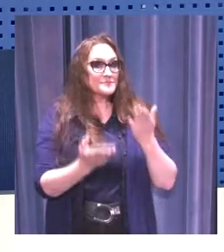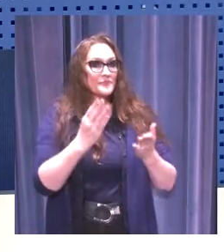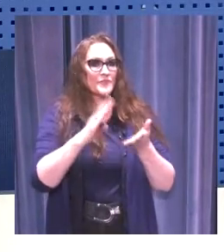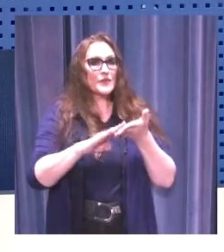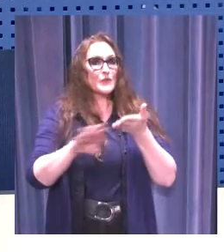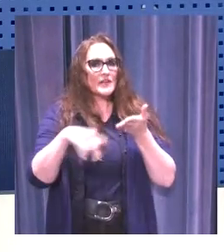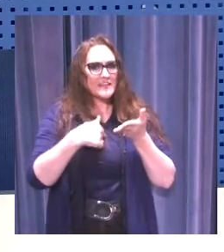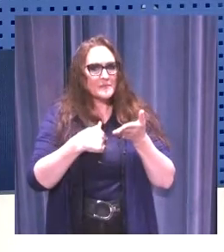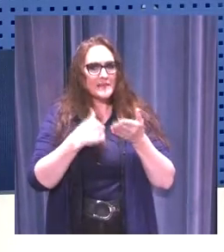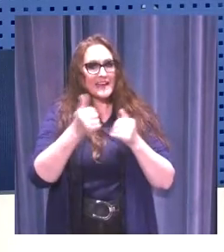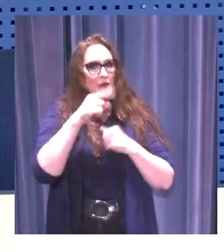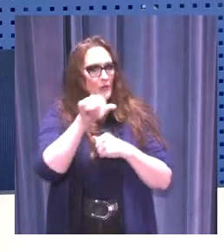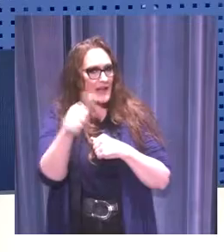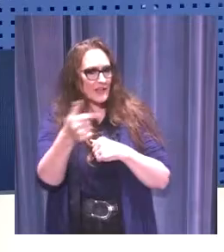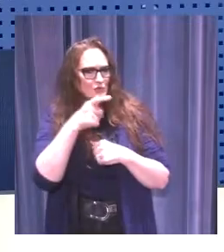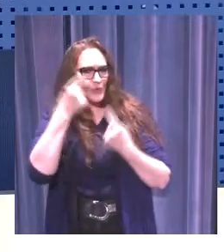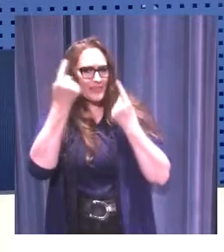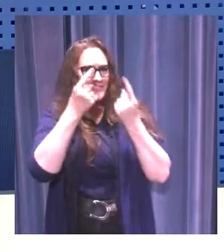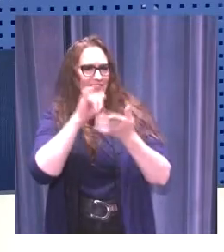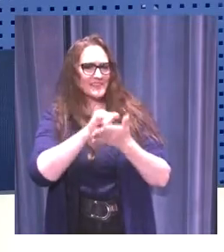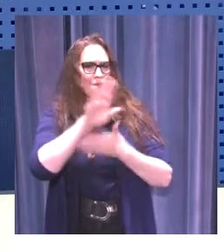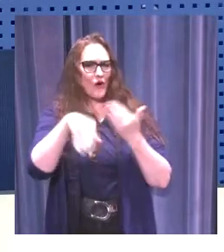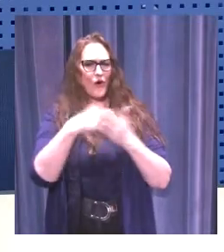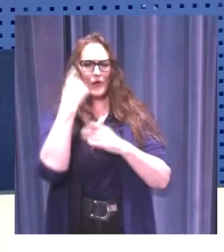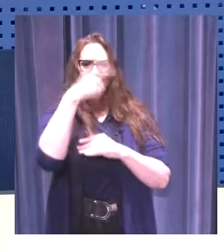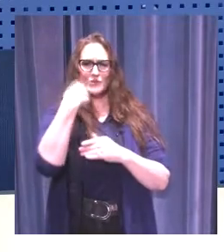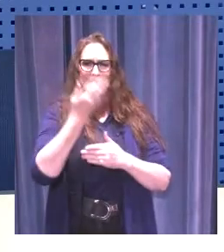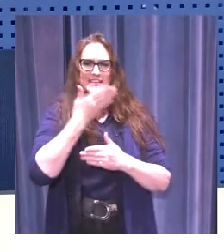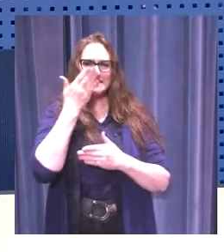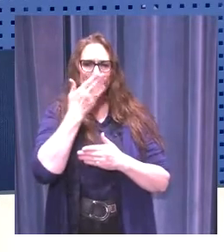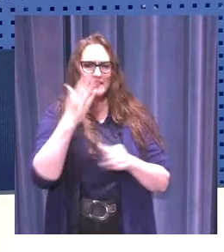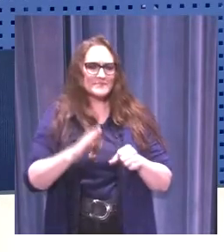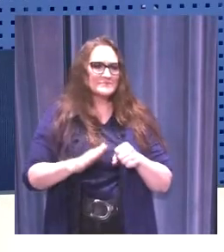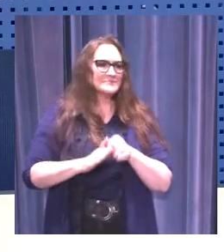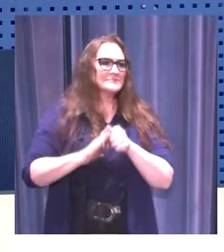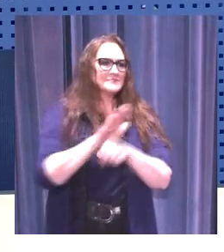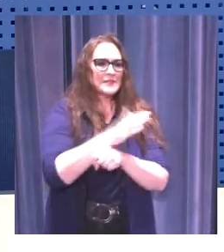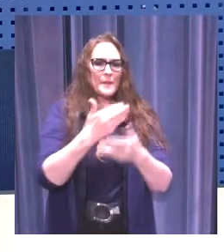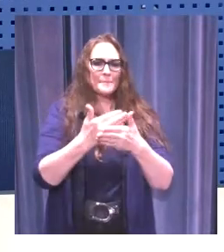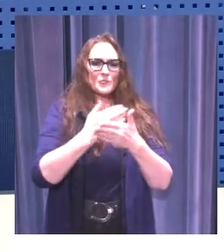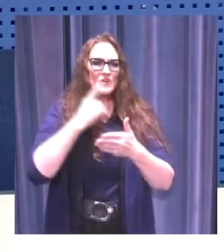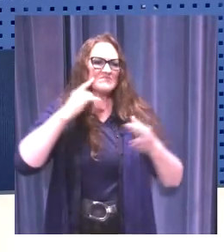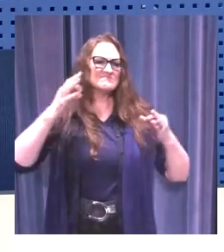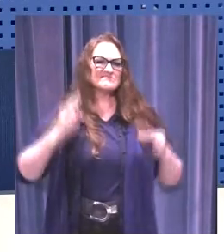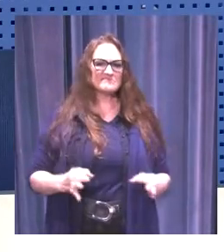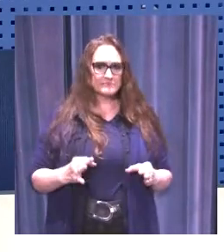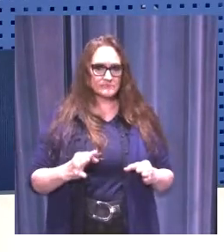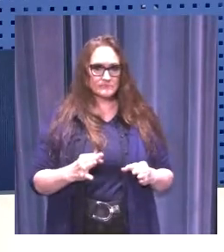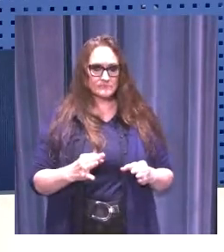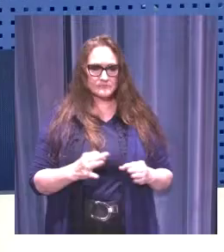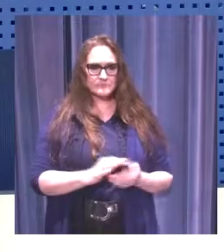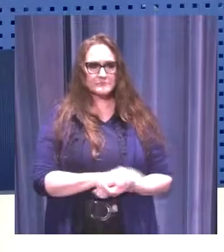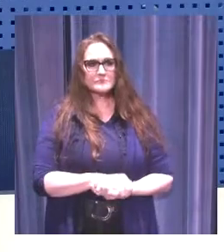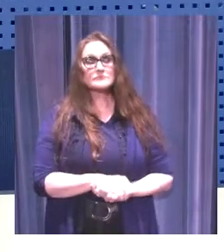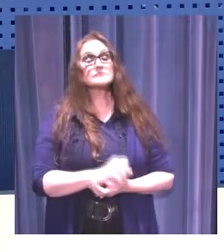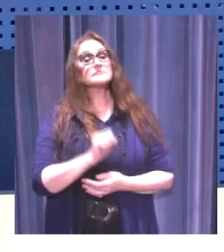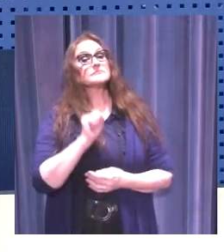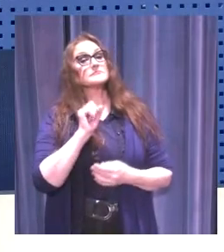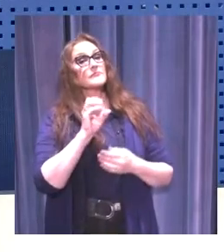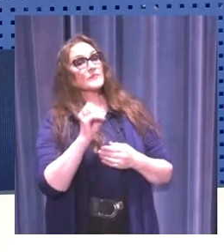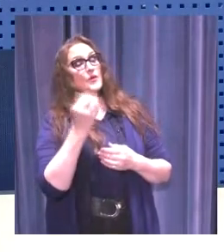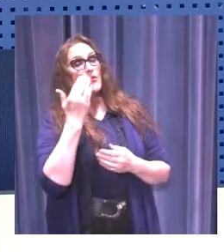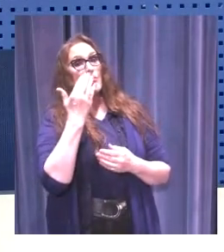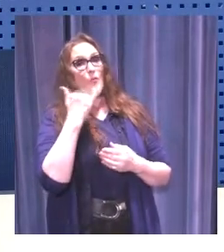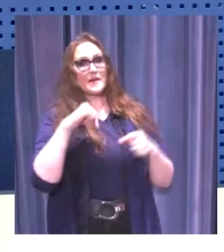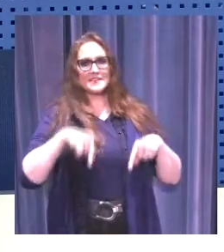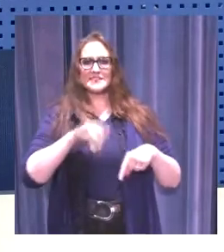forgive me and anyone else who would think that this all looks and smells entirely preordained. So, why is